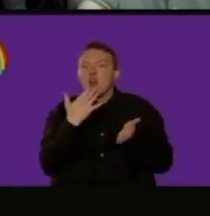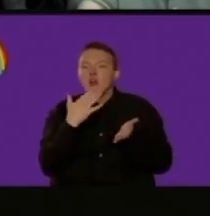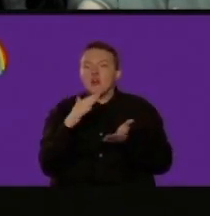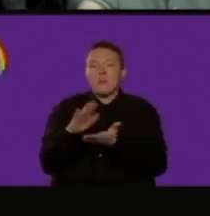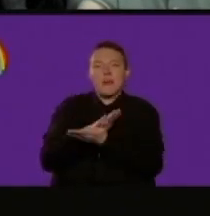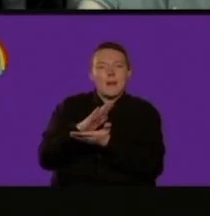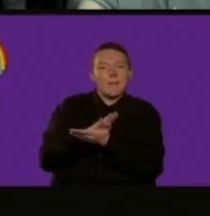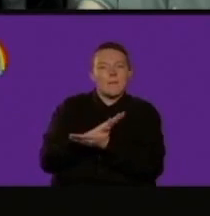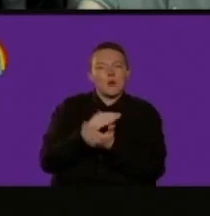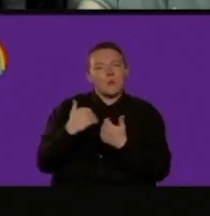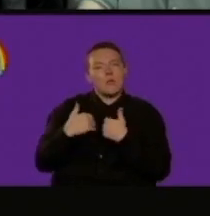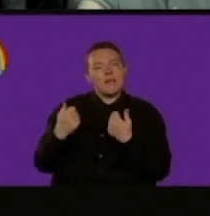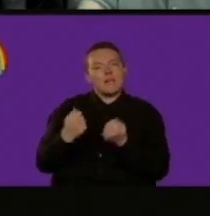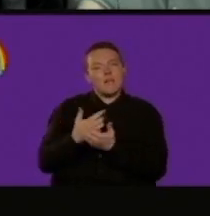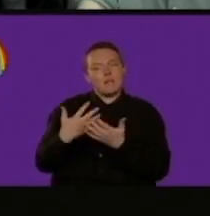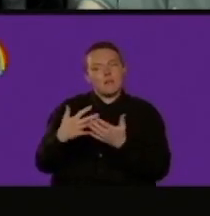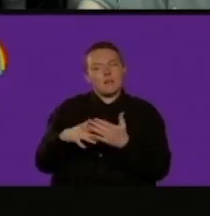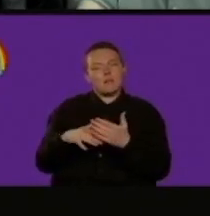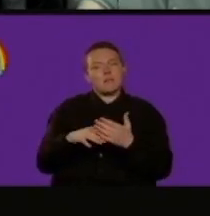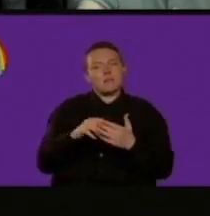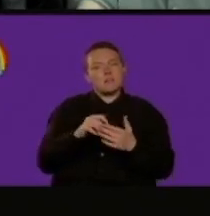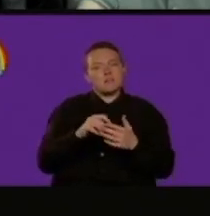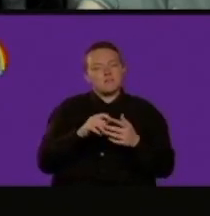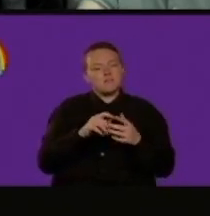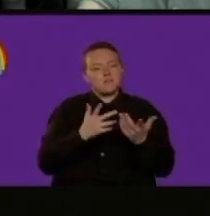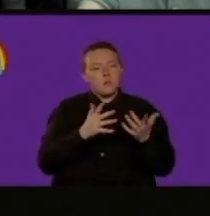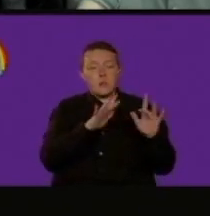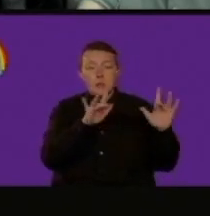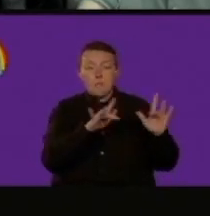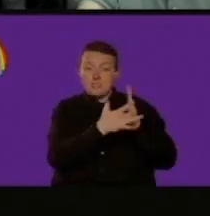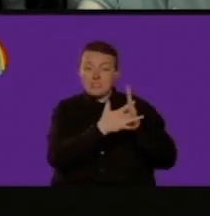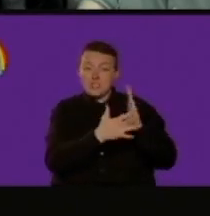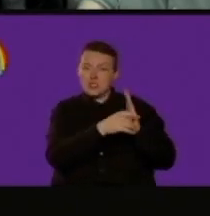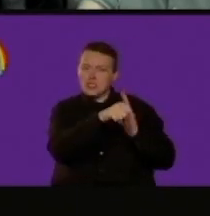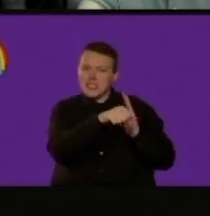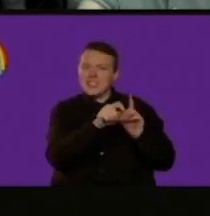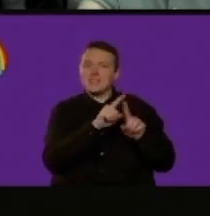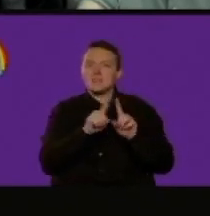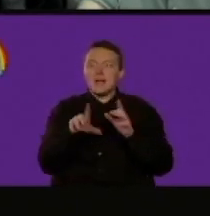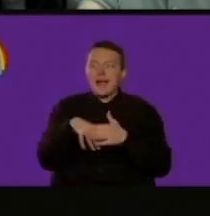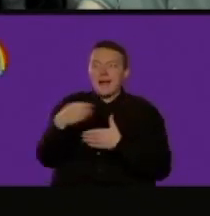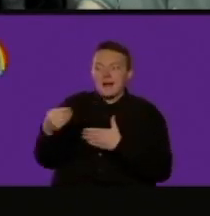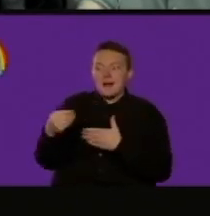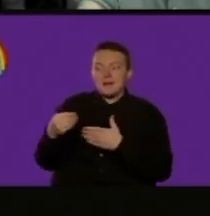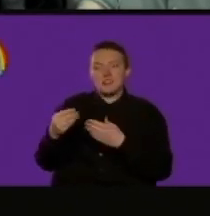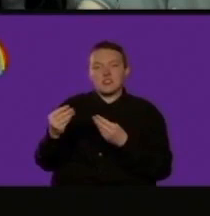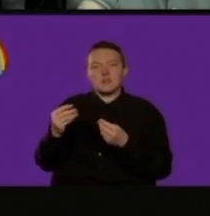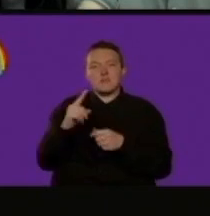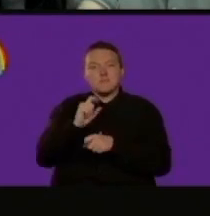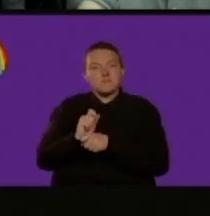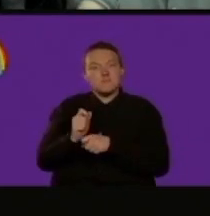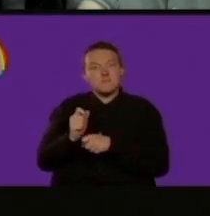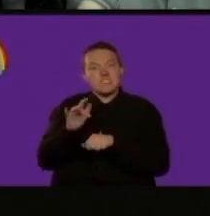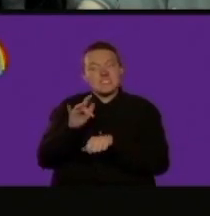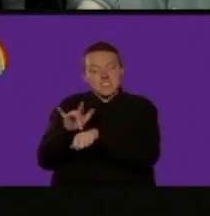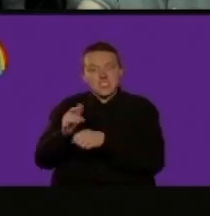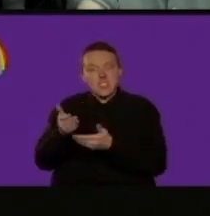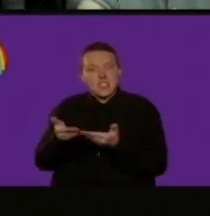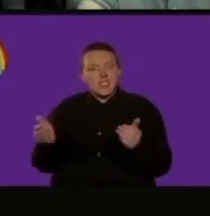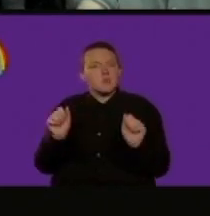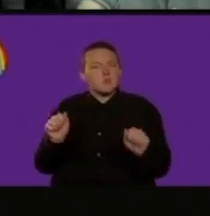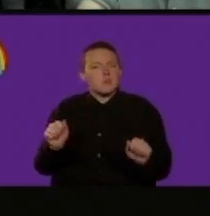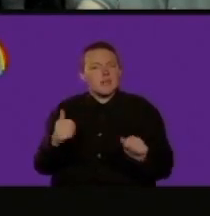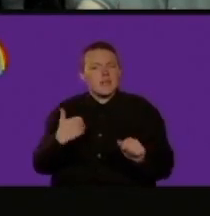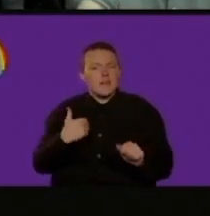the way. Gracias. Okay, thank you. I can see as well a question